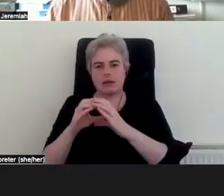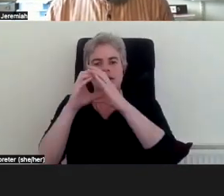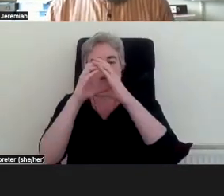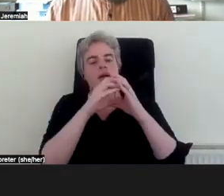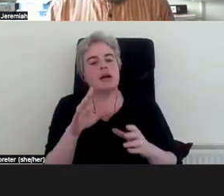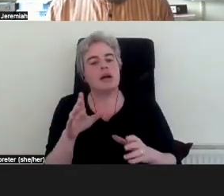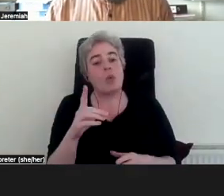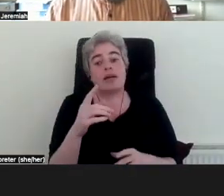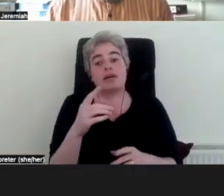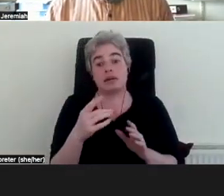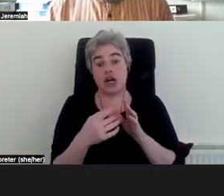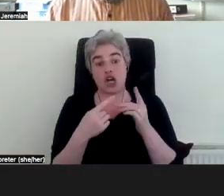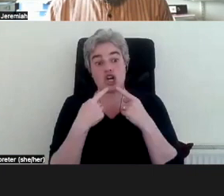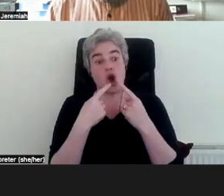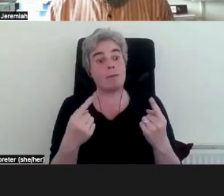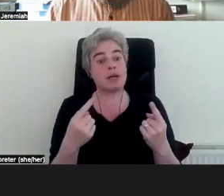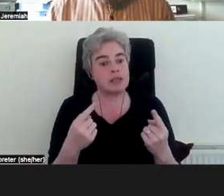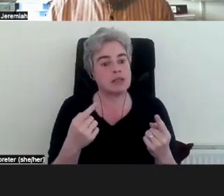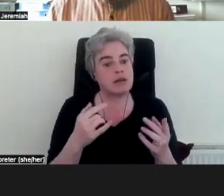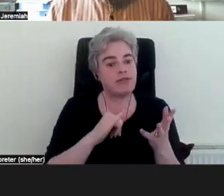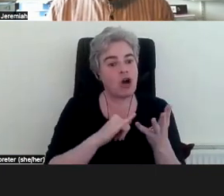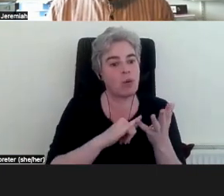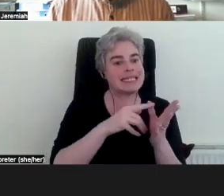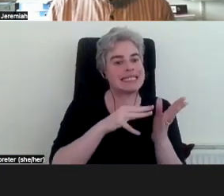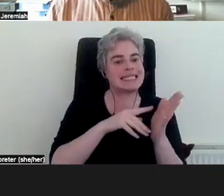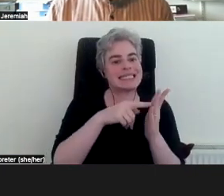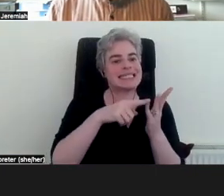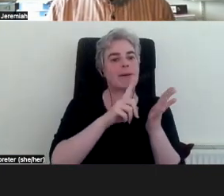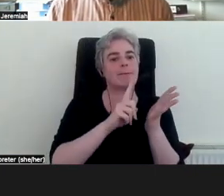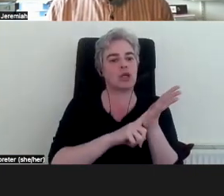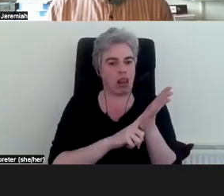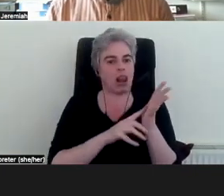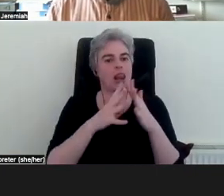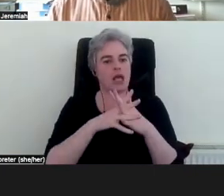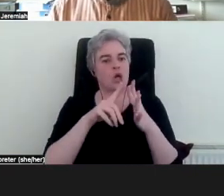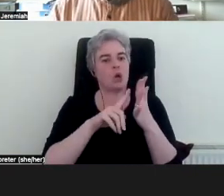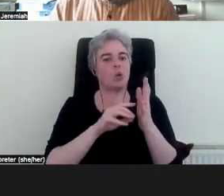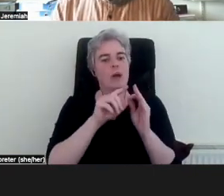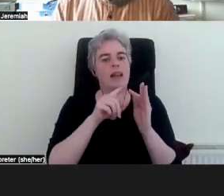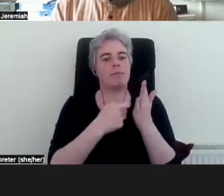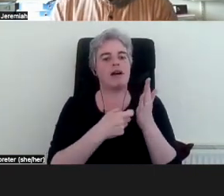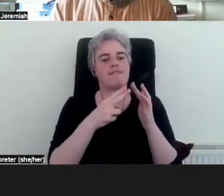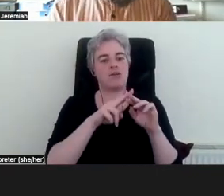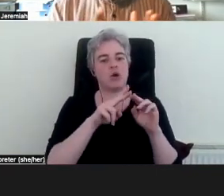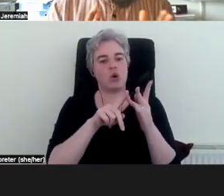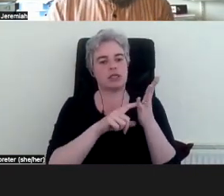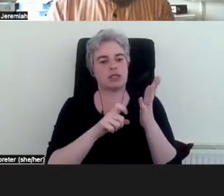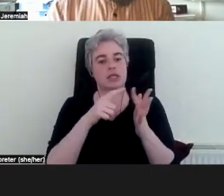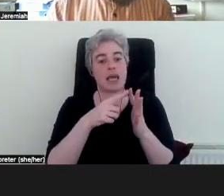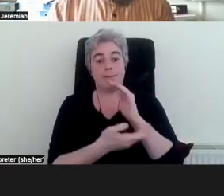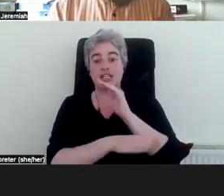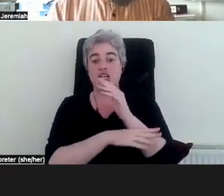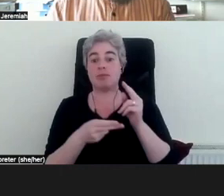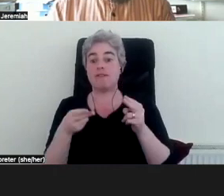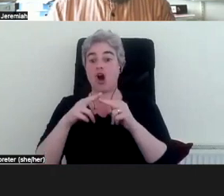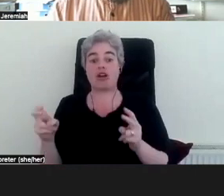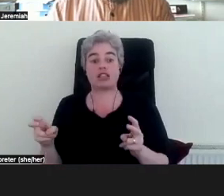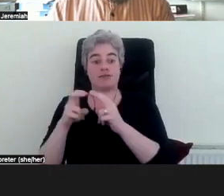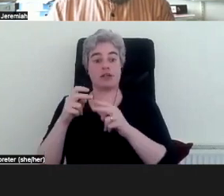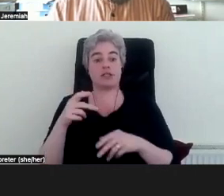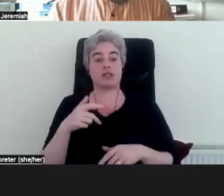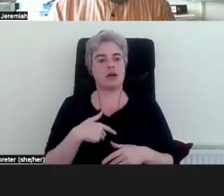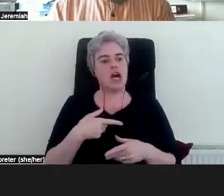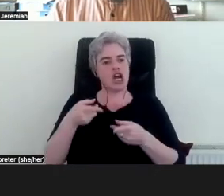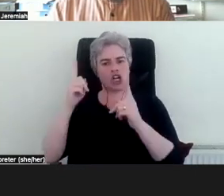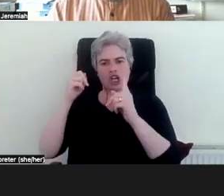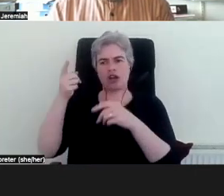comment, Samuel Wilberforce, who was the Bishop of Oxford in 1857, says, God has dealt with us in